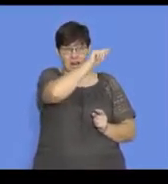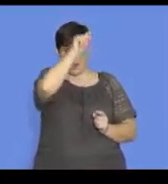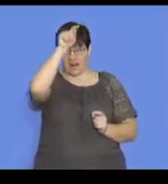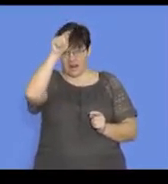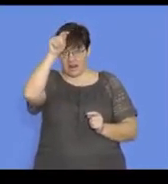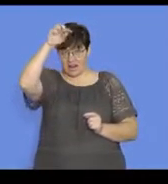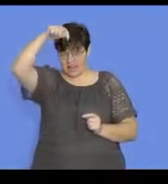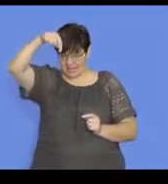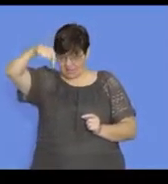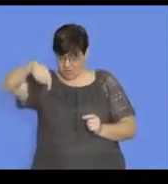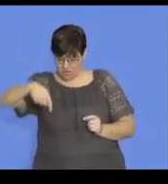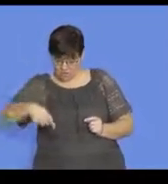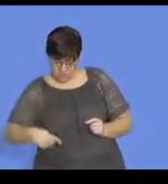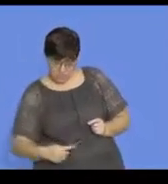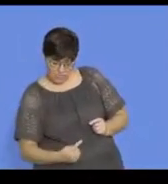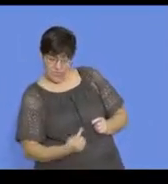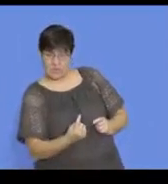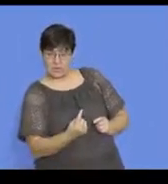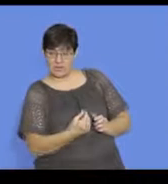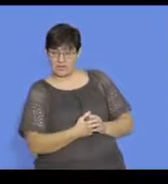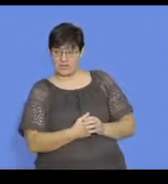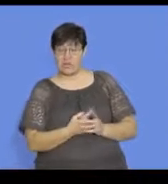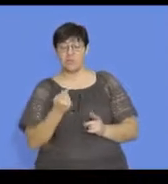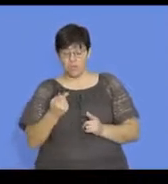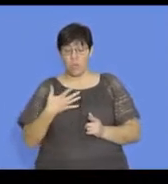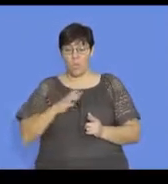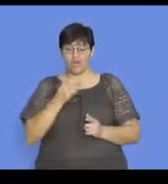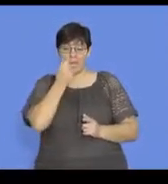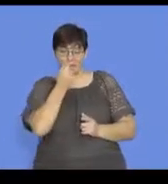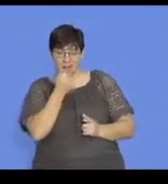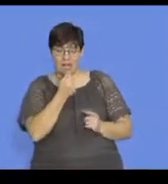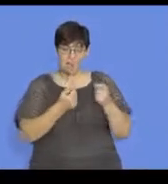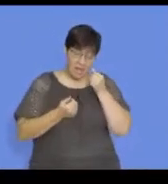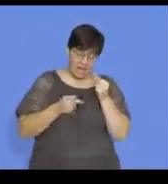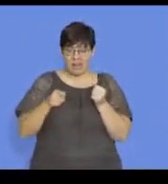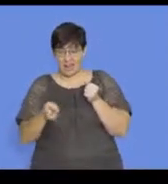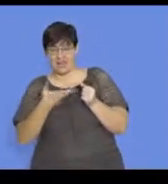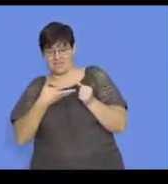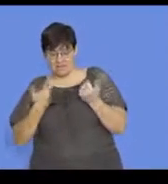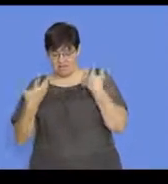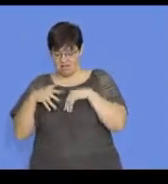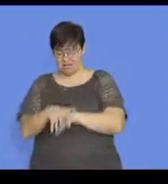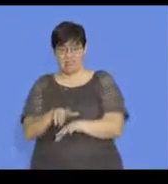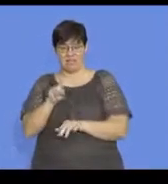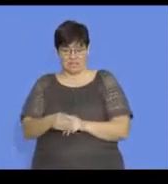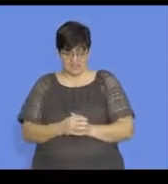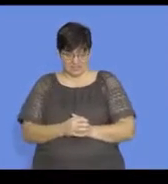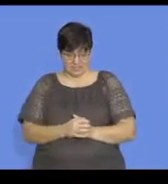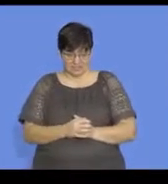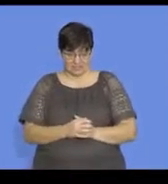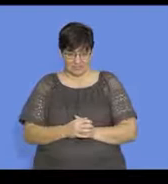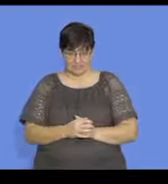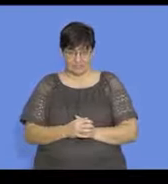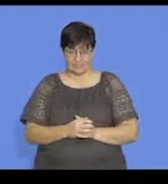male and the female to join. Right, and they do that. So when the